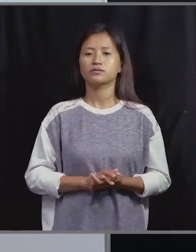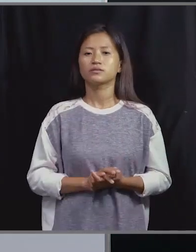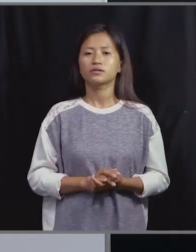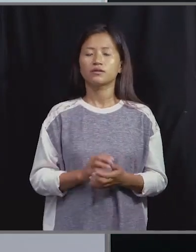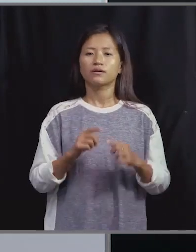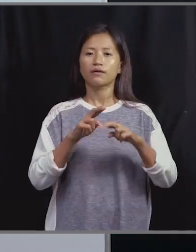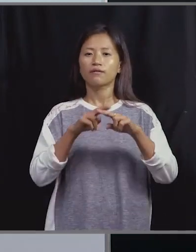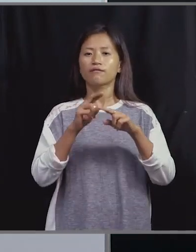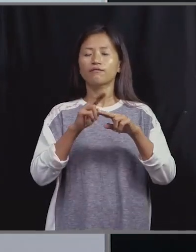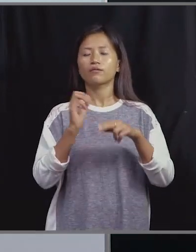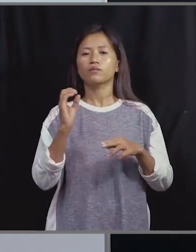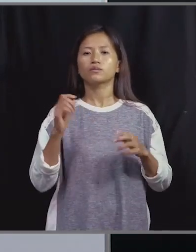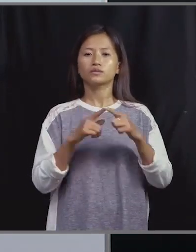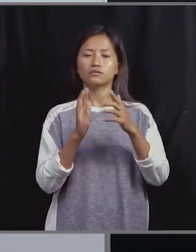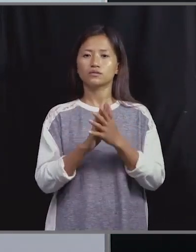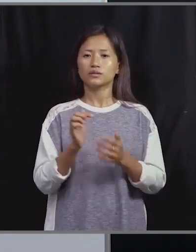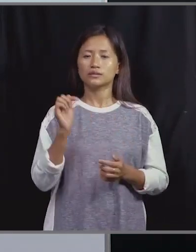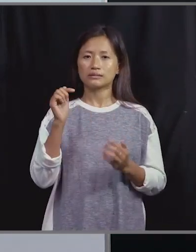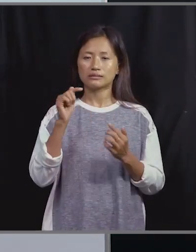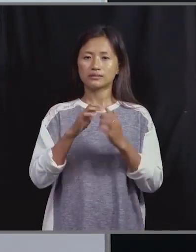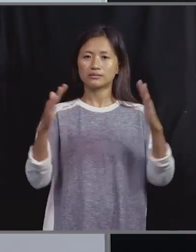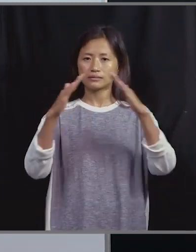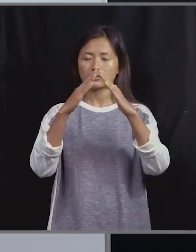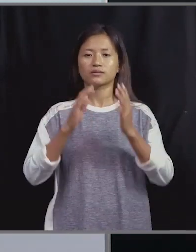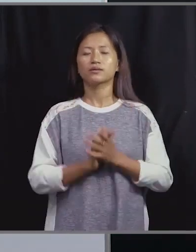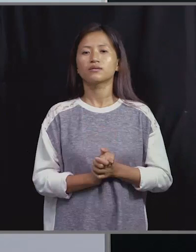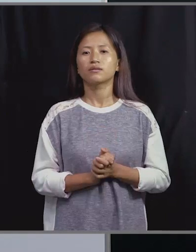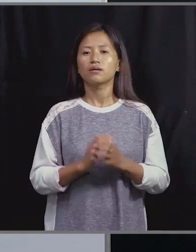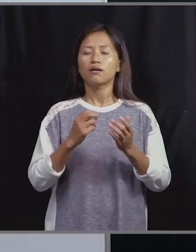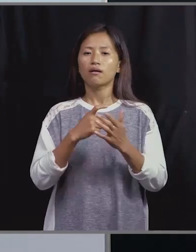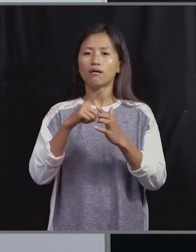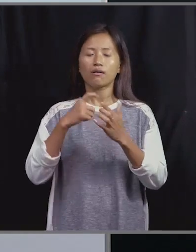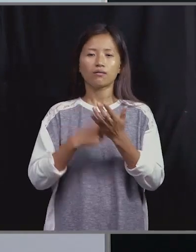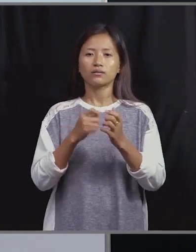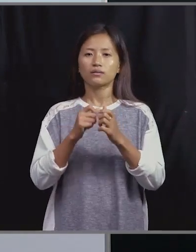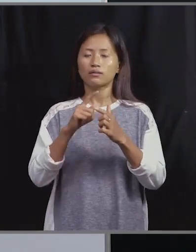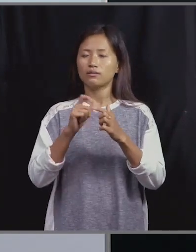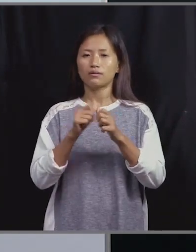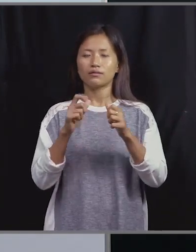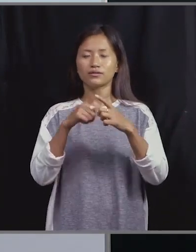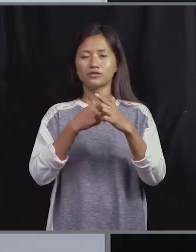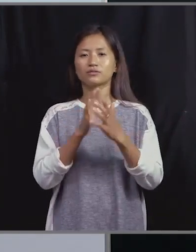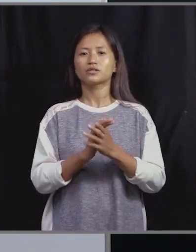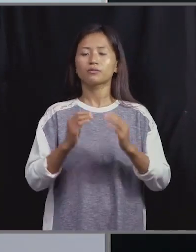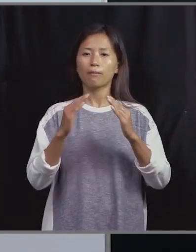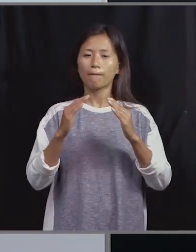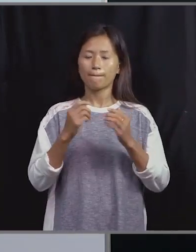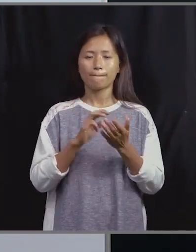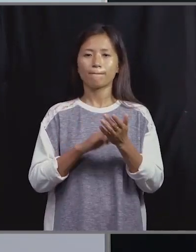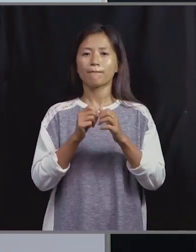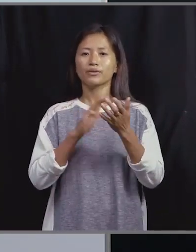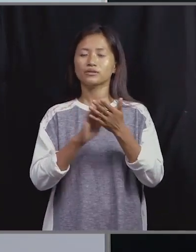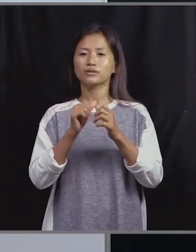the foothill, these are hills, at the foothill of the Raj Mahal hills, you will find that there are two